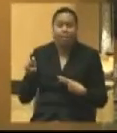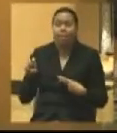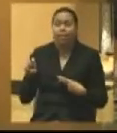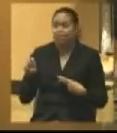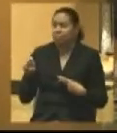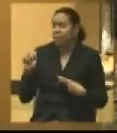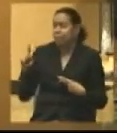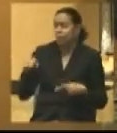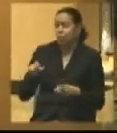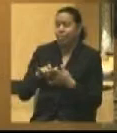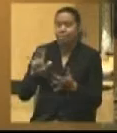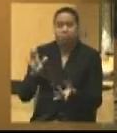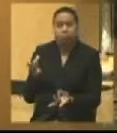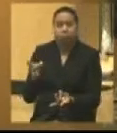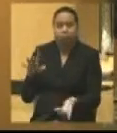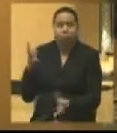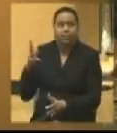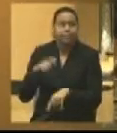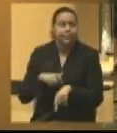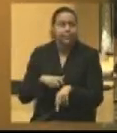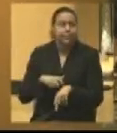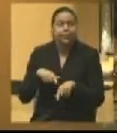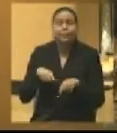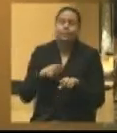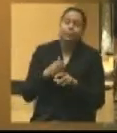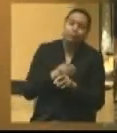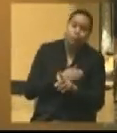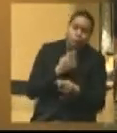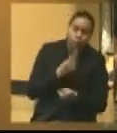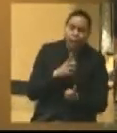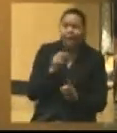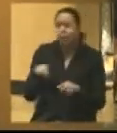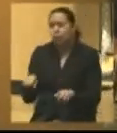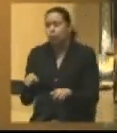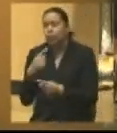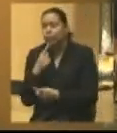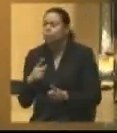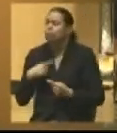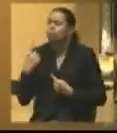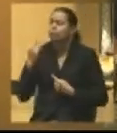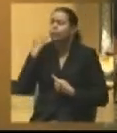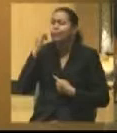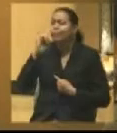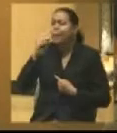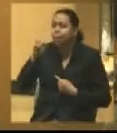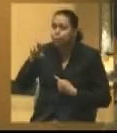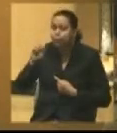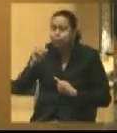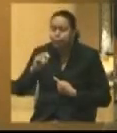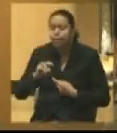Lincoln during these tumultuous times before, during the Emancipation. Did he ever have Emerson or Greeley,